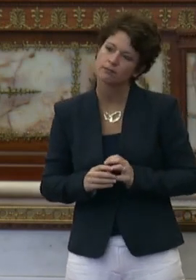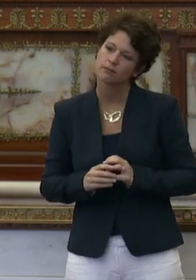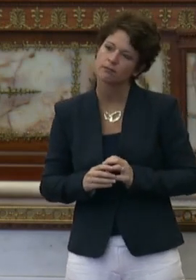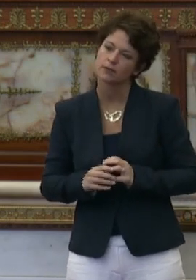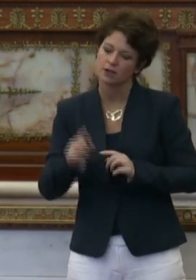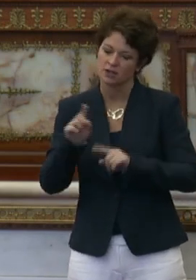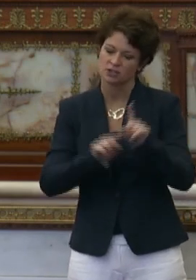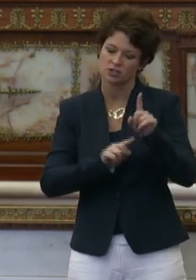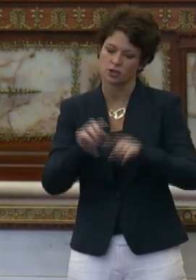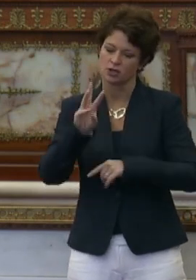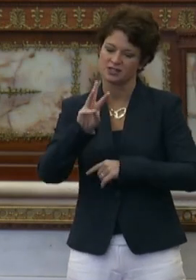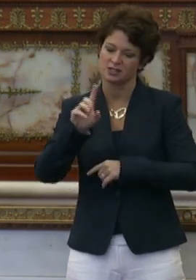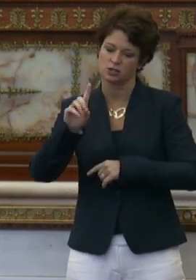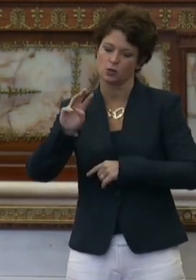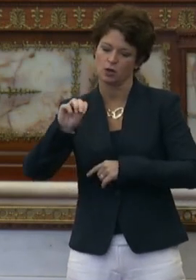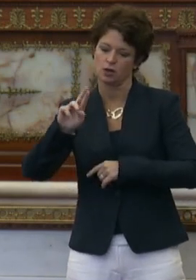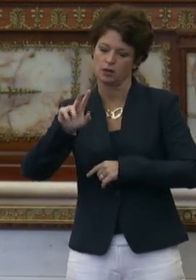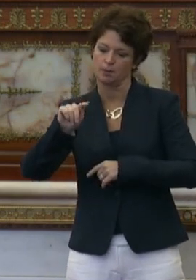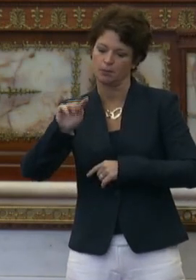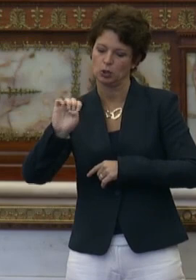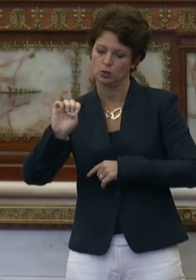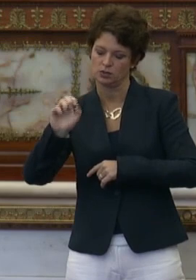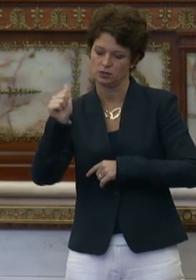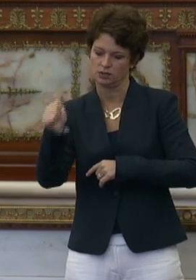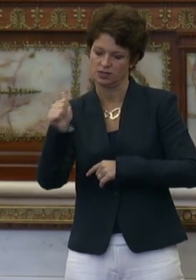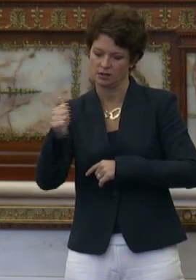Star 6 to unmute yourself.